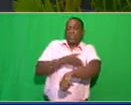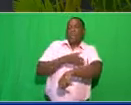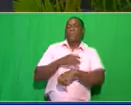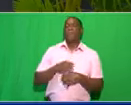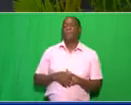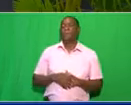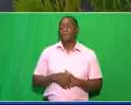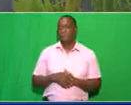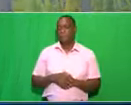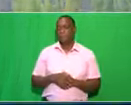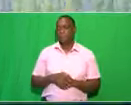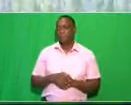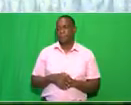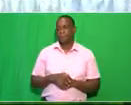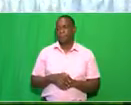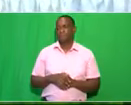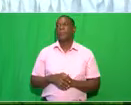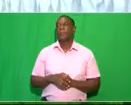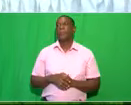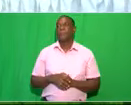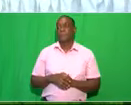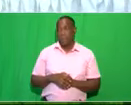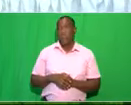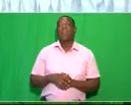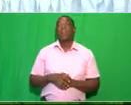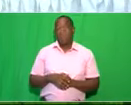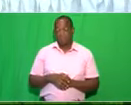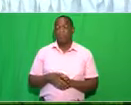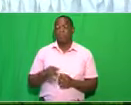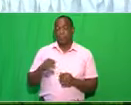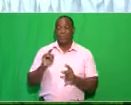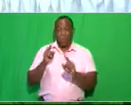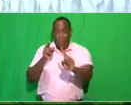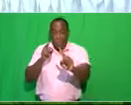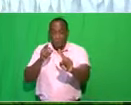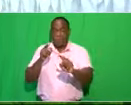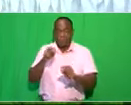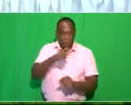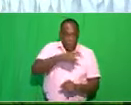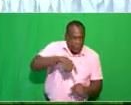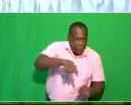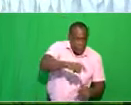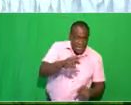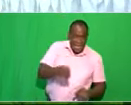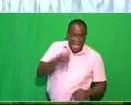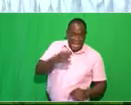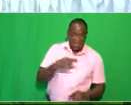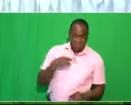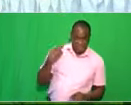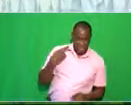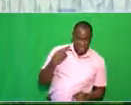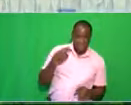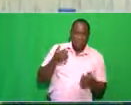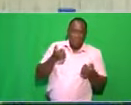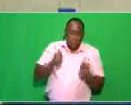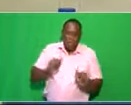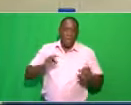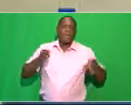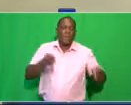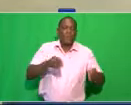perhaps what we are trying to do is to target those who are most vulnerable. Yeah. Okay. We have a Facebook question. Are there